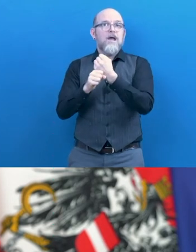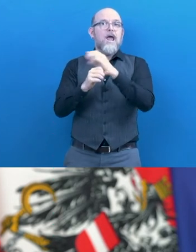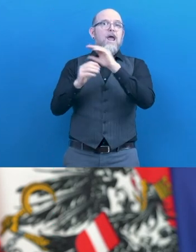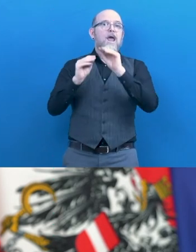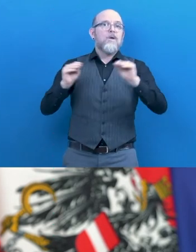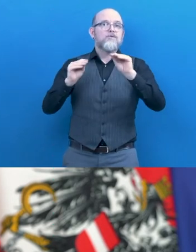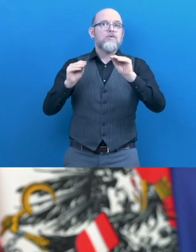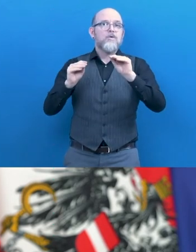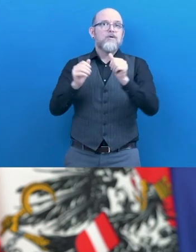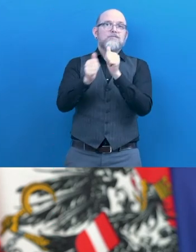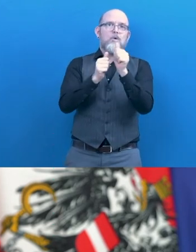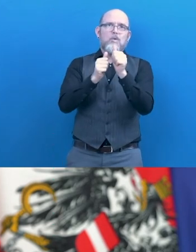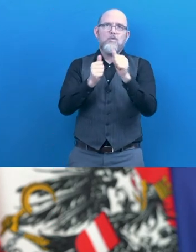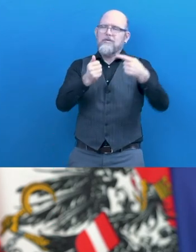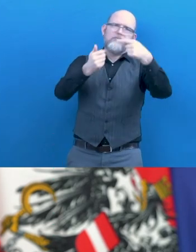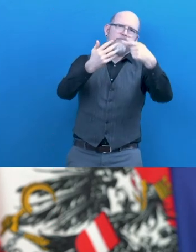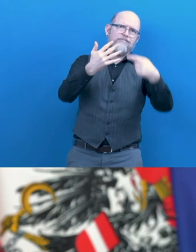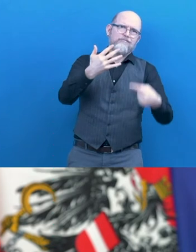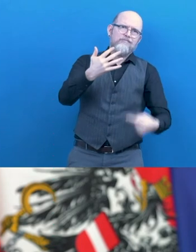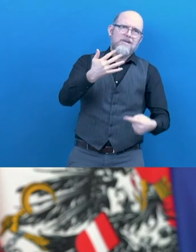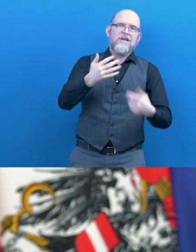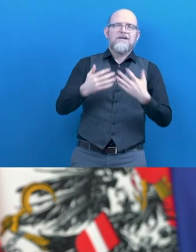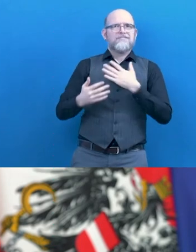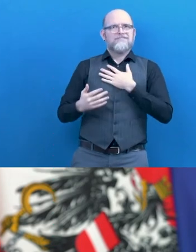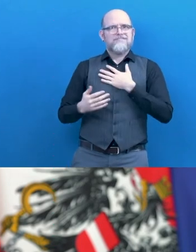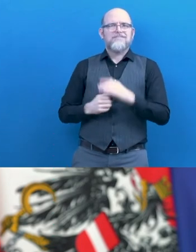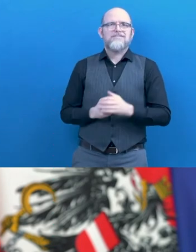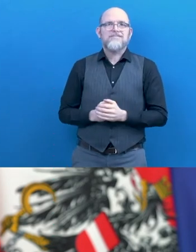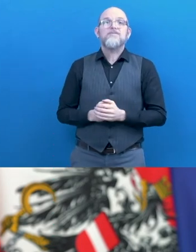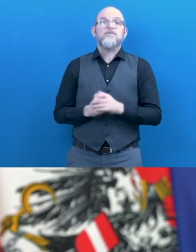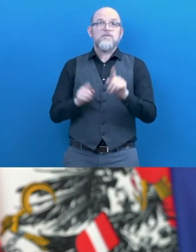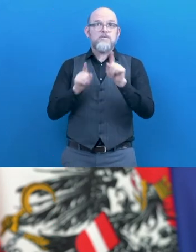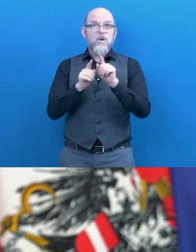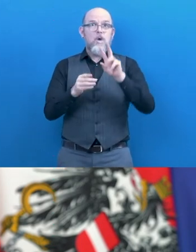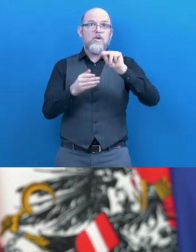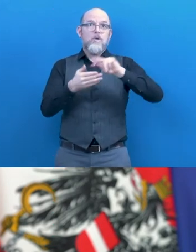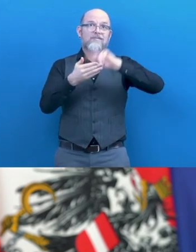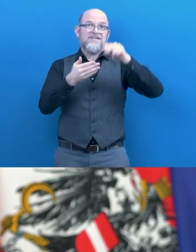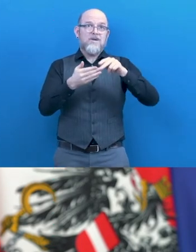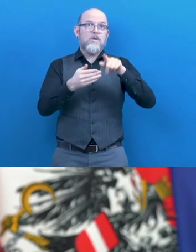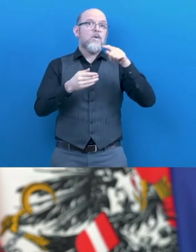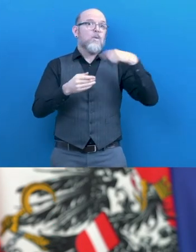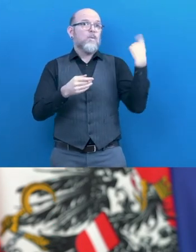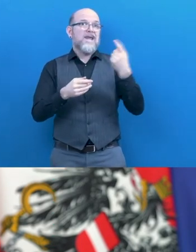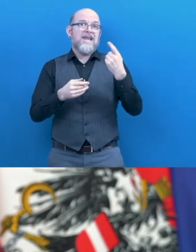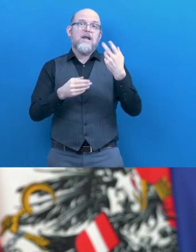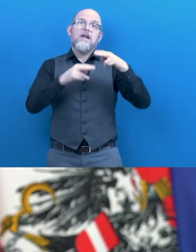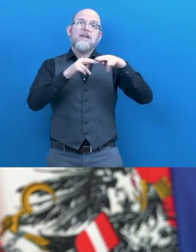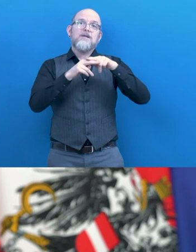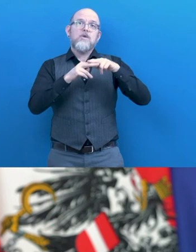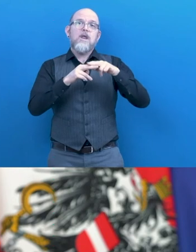sports, and more on all levels of administration. The convention has become part of our national law